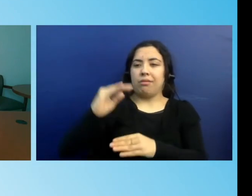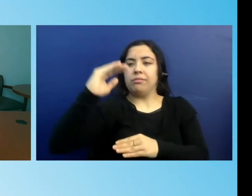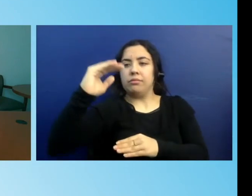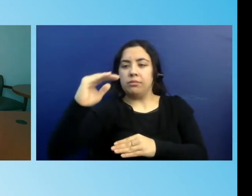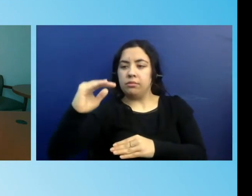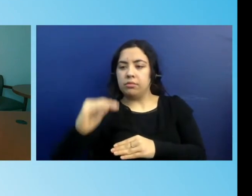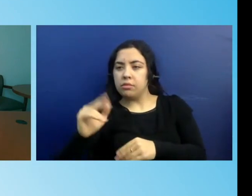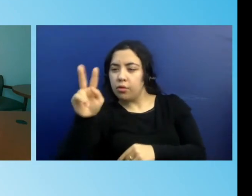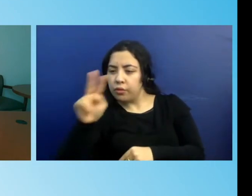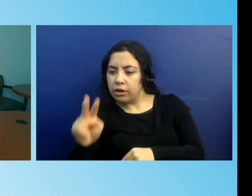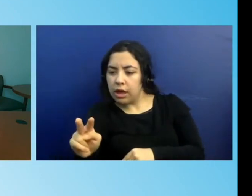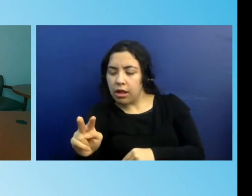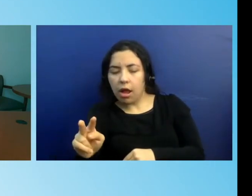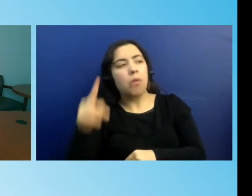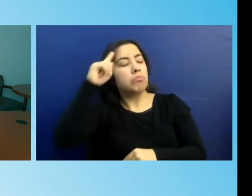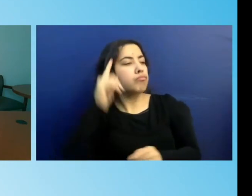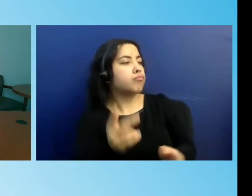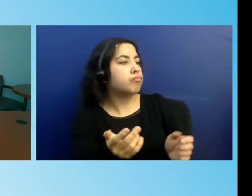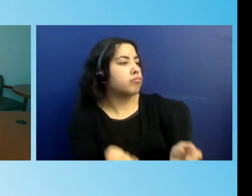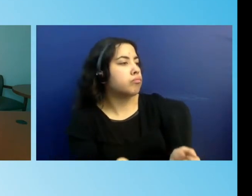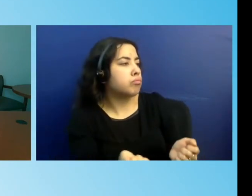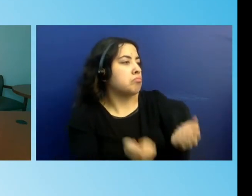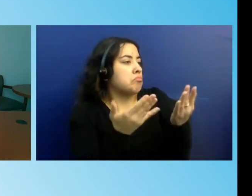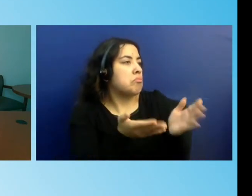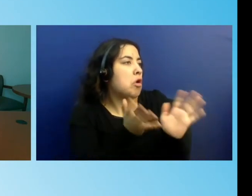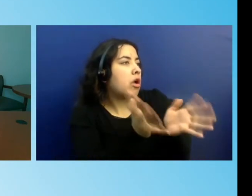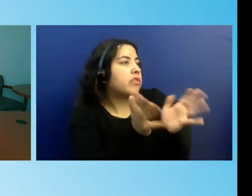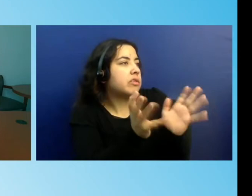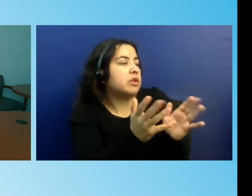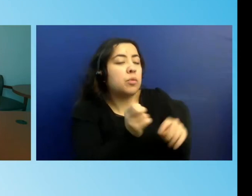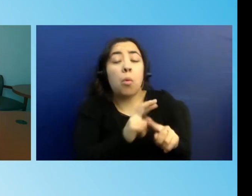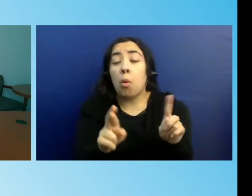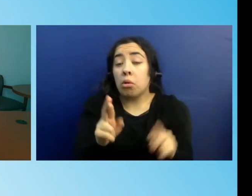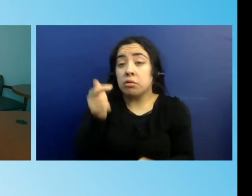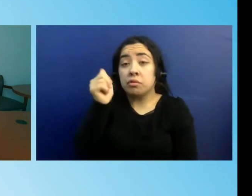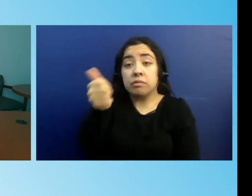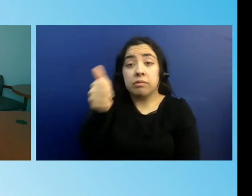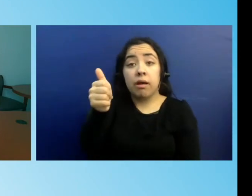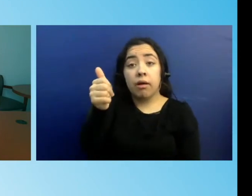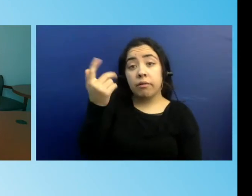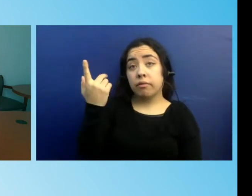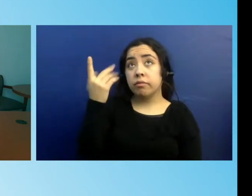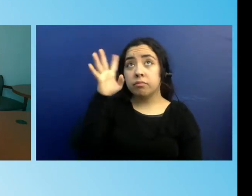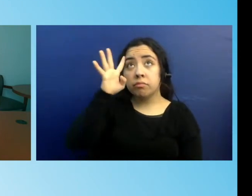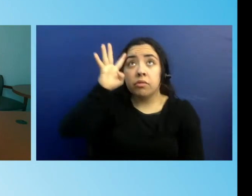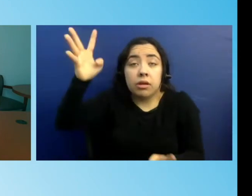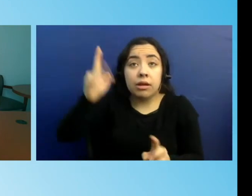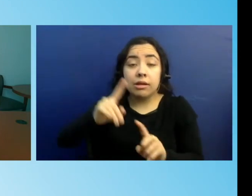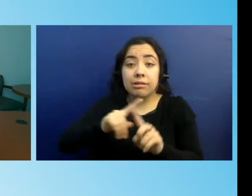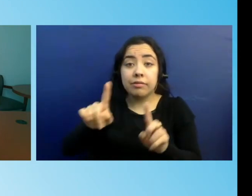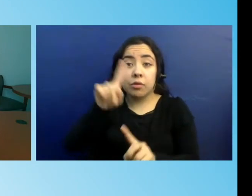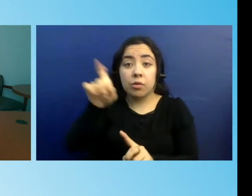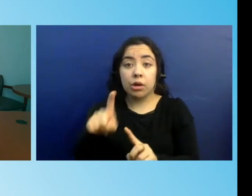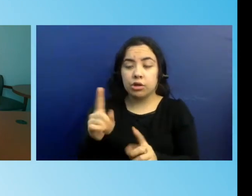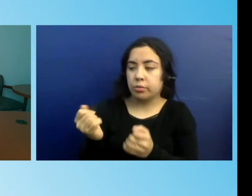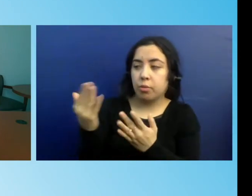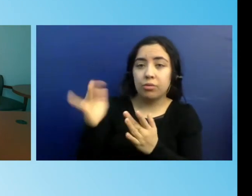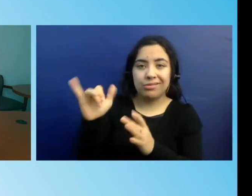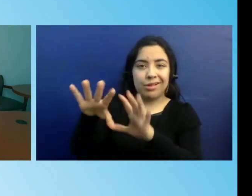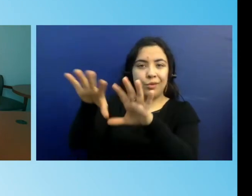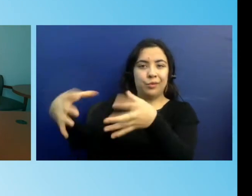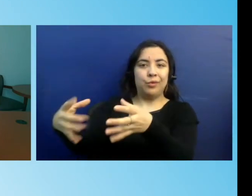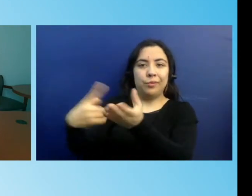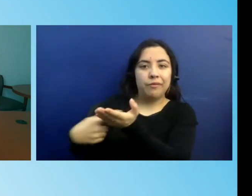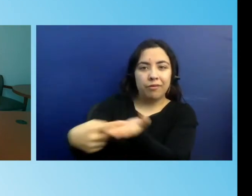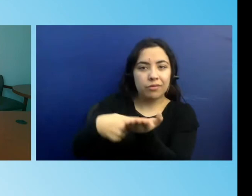creating your own critical questions to really pose to a group. The key is to make